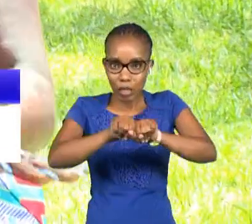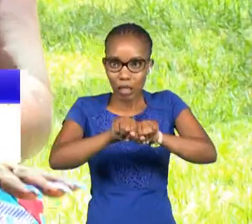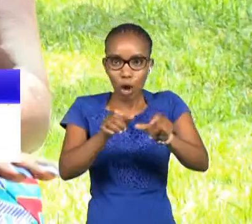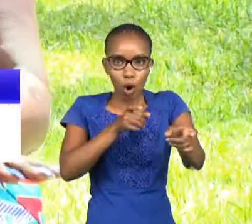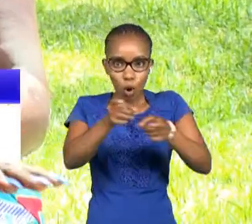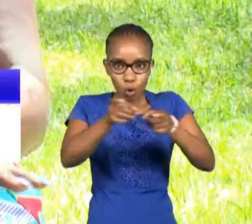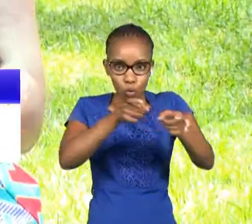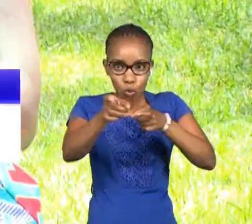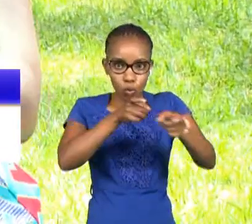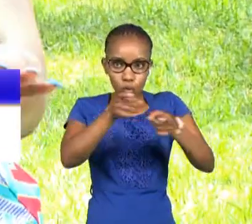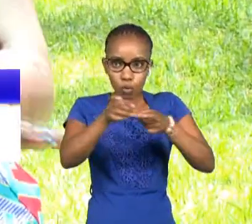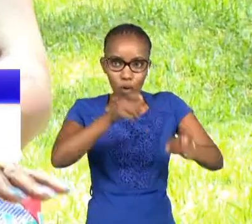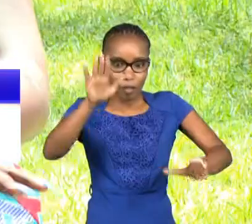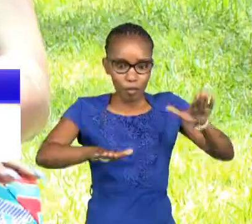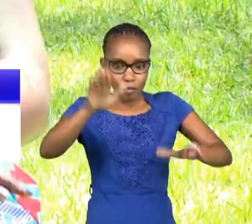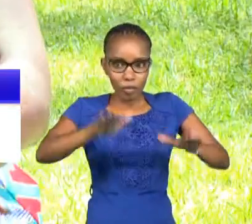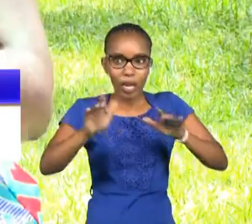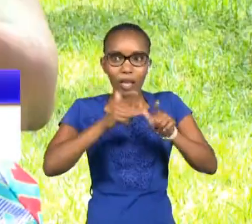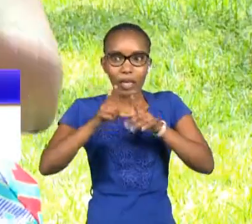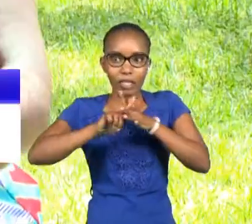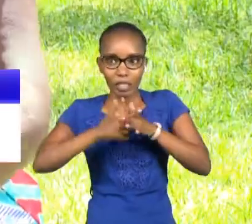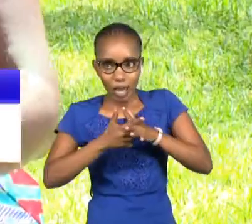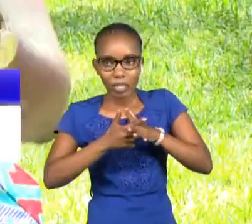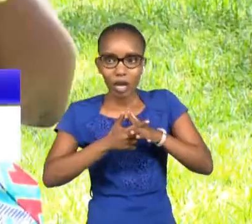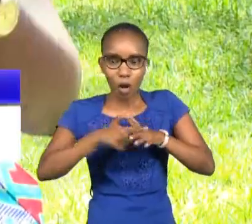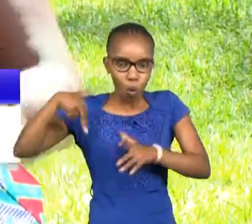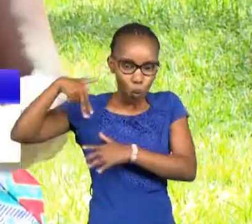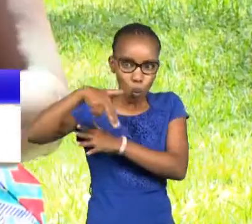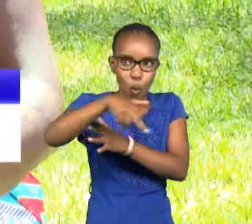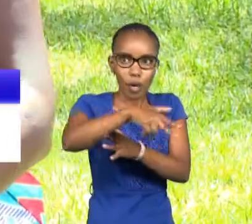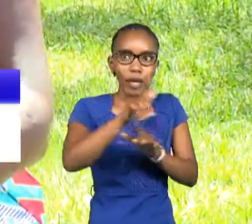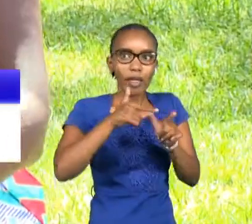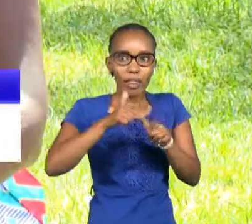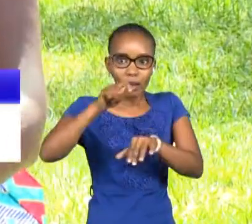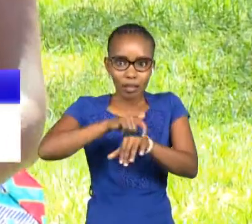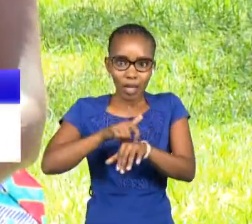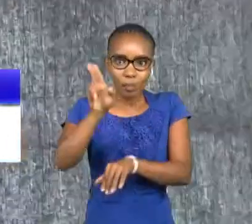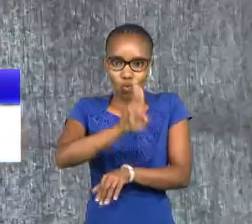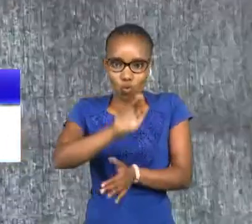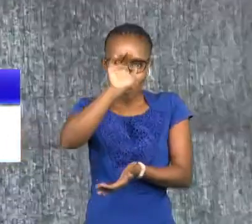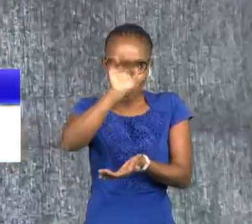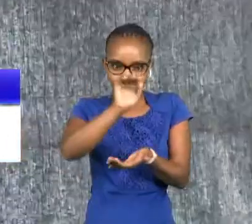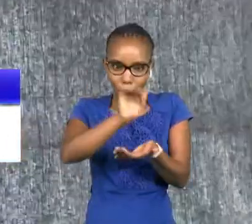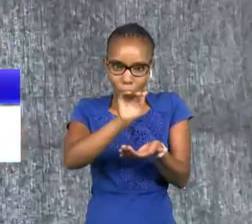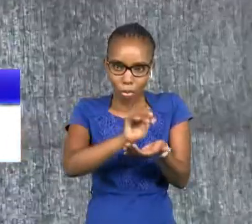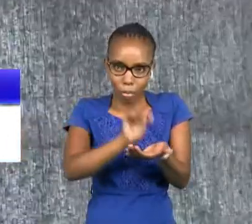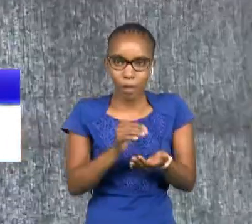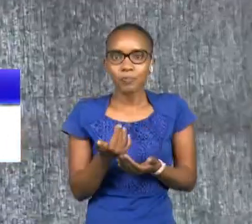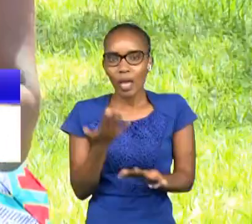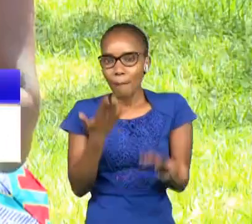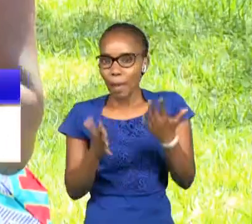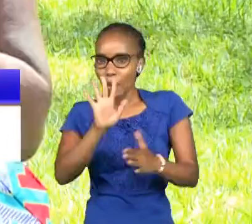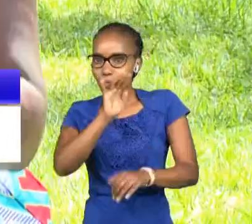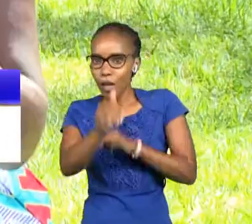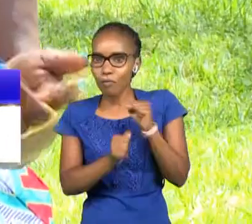that position, right? Until she starts walking, and the time is spent less and less and less wearing the shoe. So ideally by 5 years, she